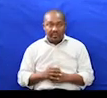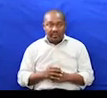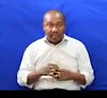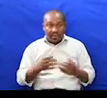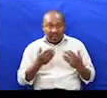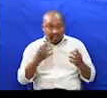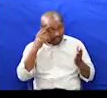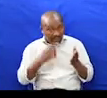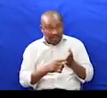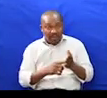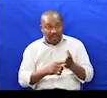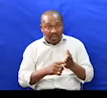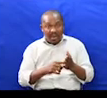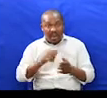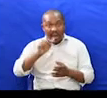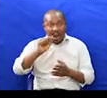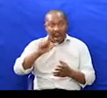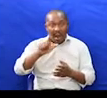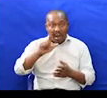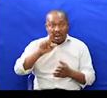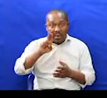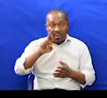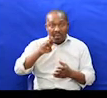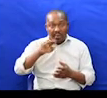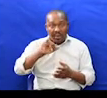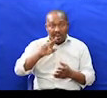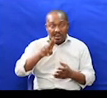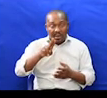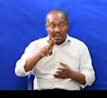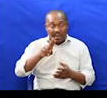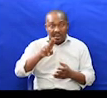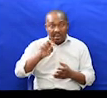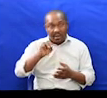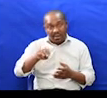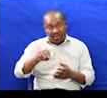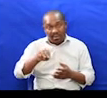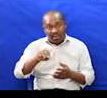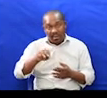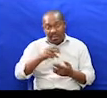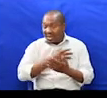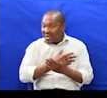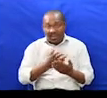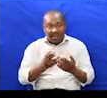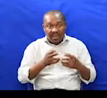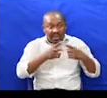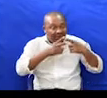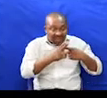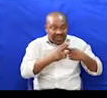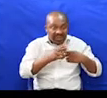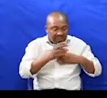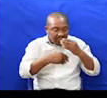you have a big one like this, if you cut this, it will remain to